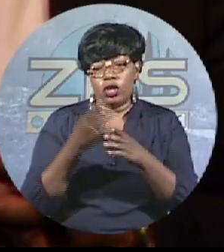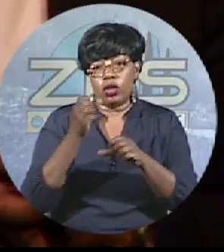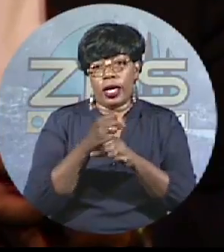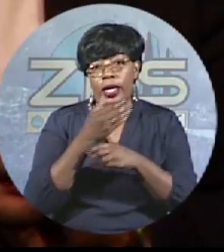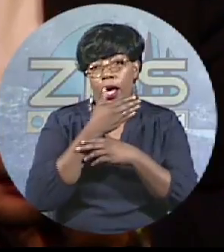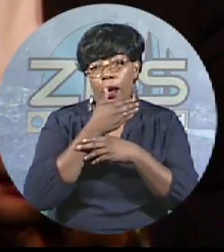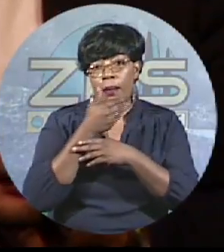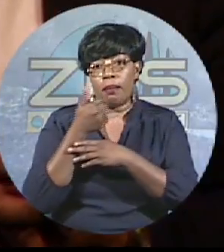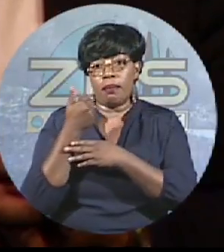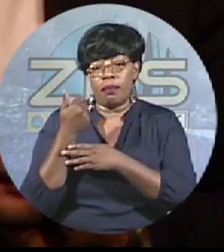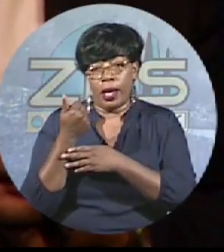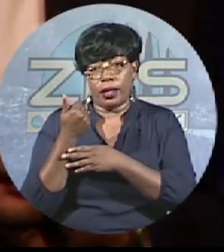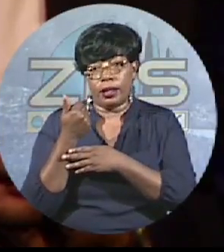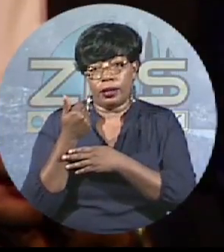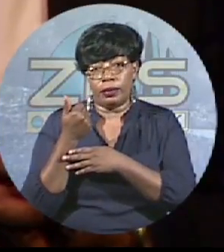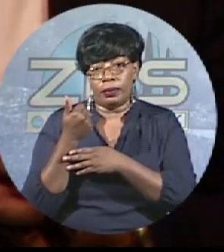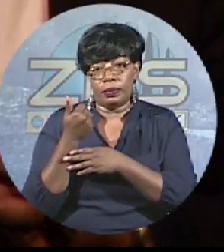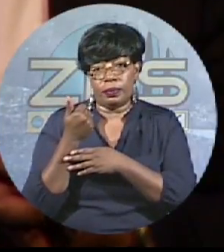better,